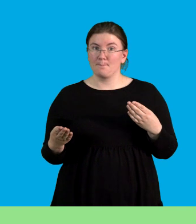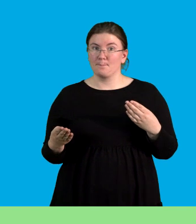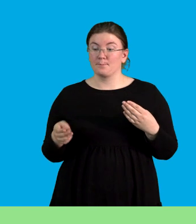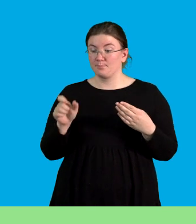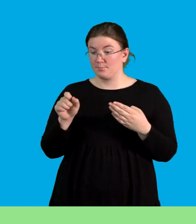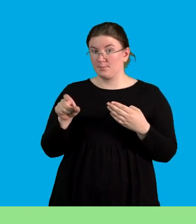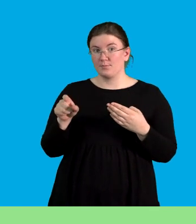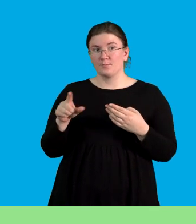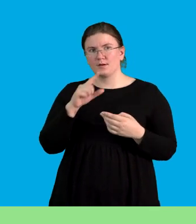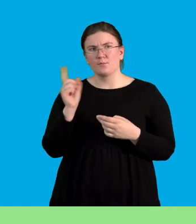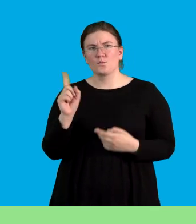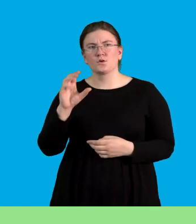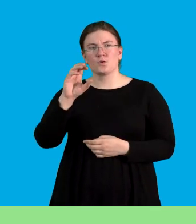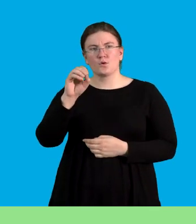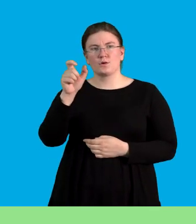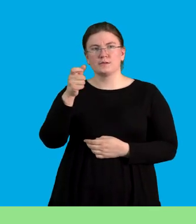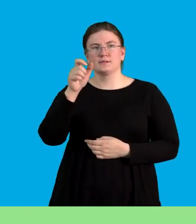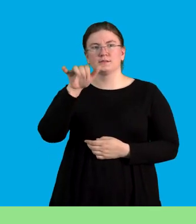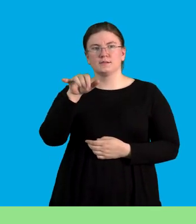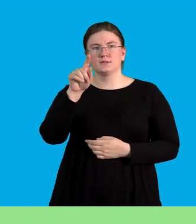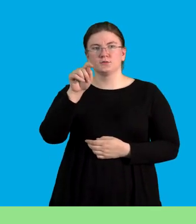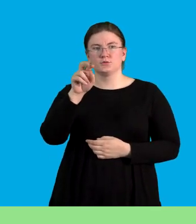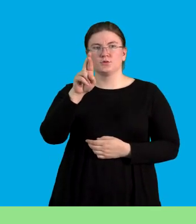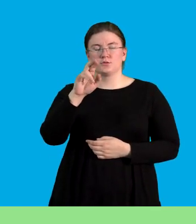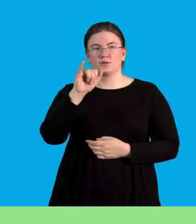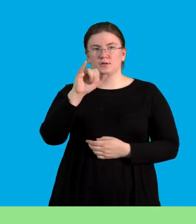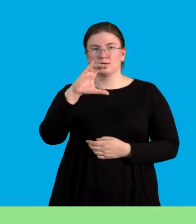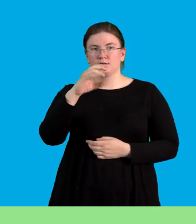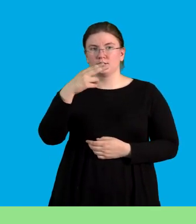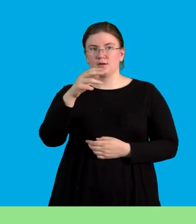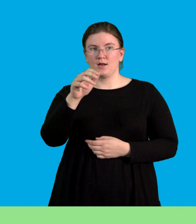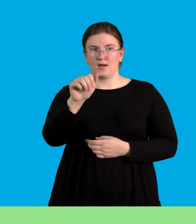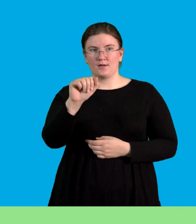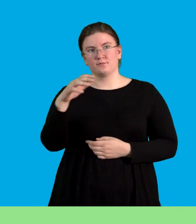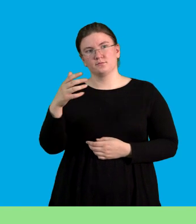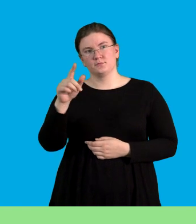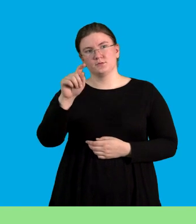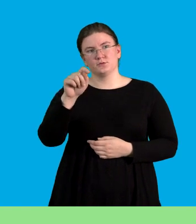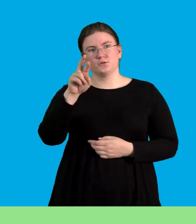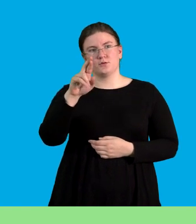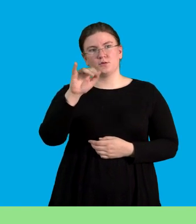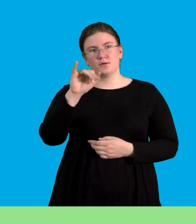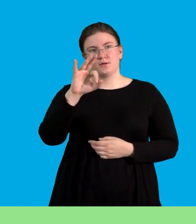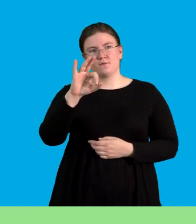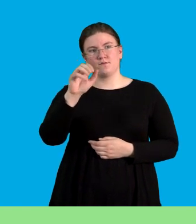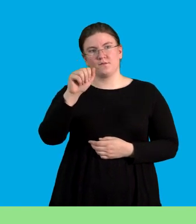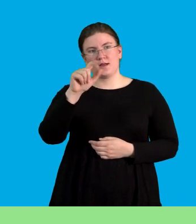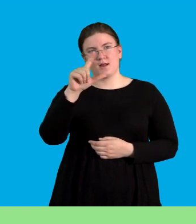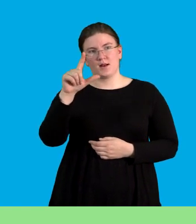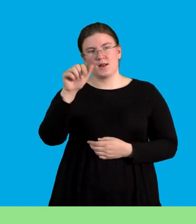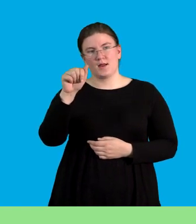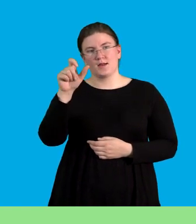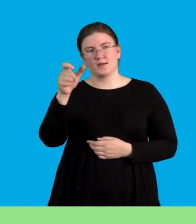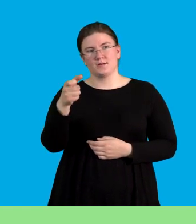This microorganism is called the Oxytricha triphelix, and the length of